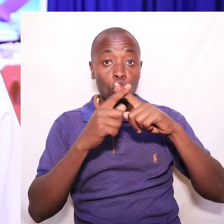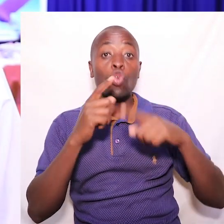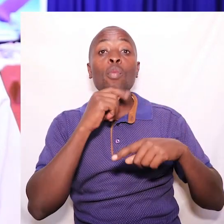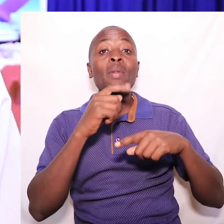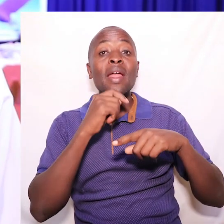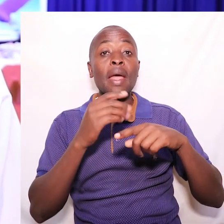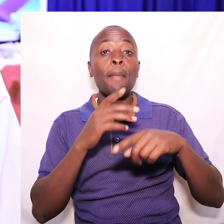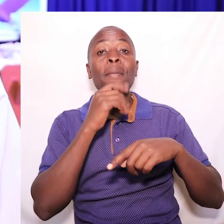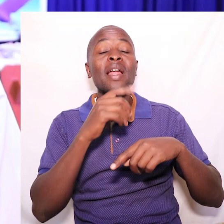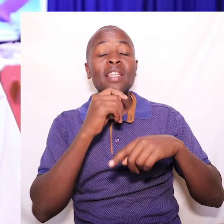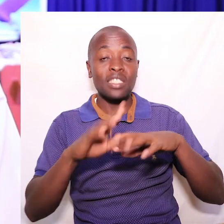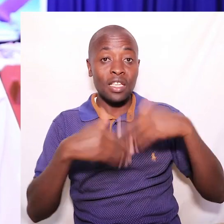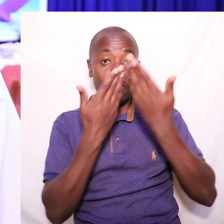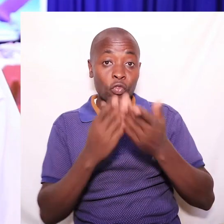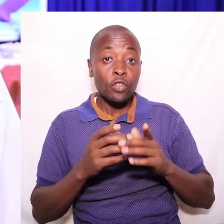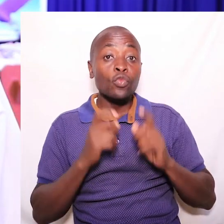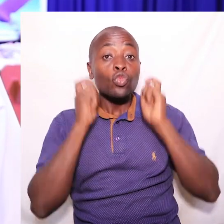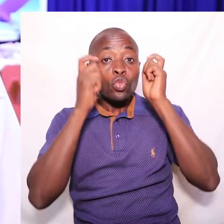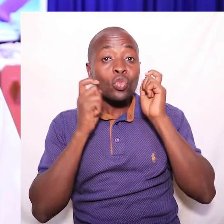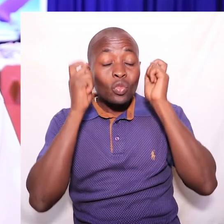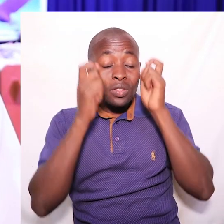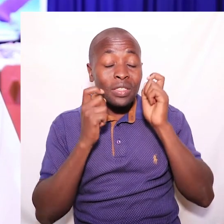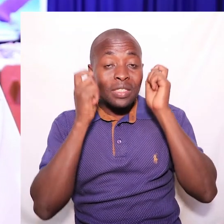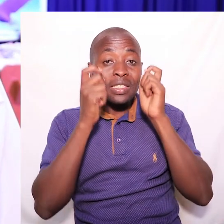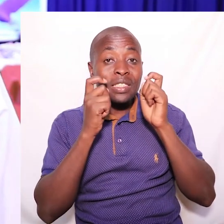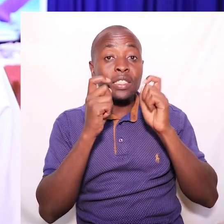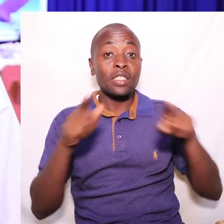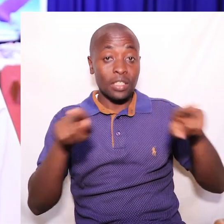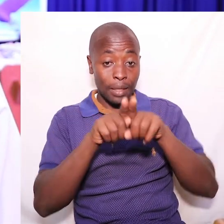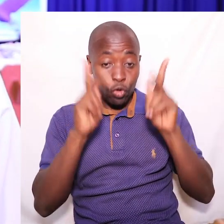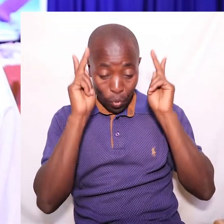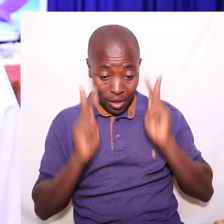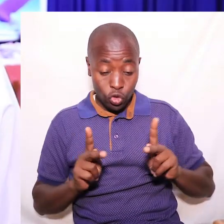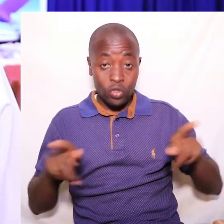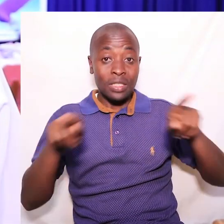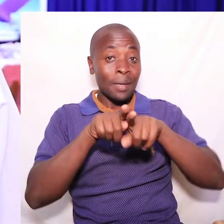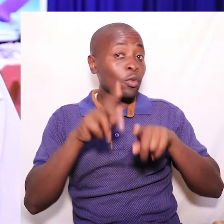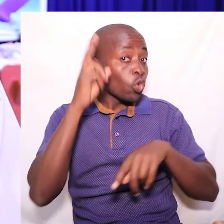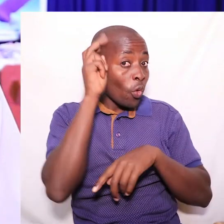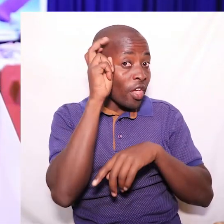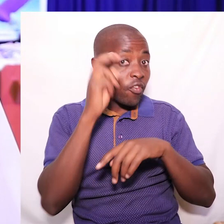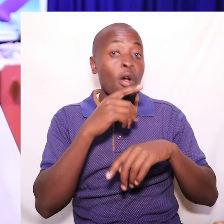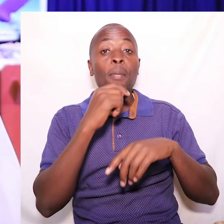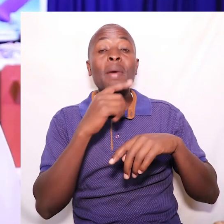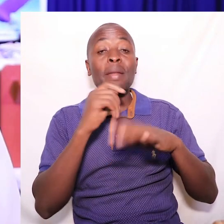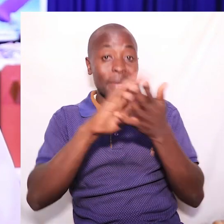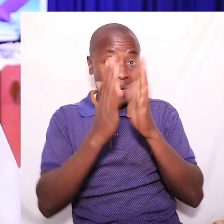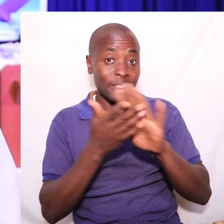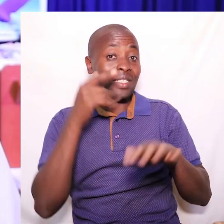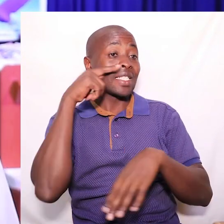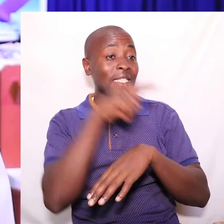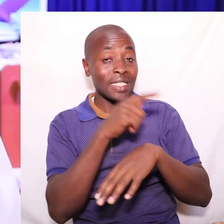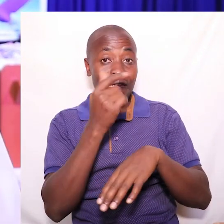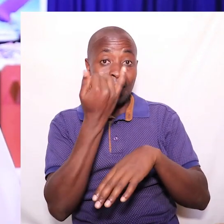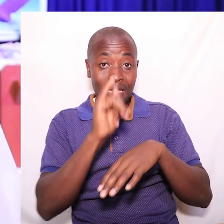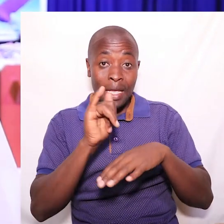man over to bondage to sin, to bondage to self, and to bondage to Satan, man becomes this. They